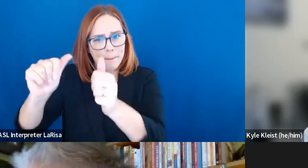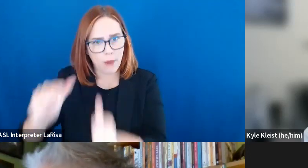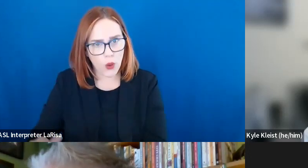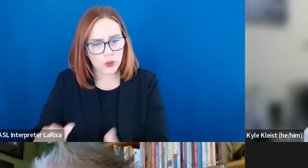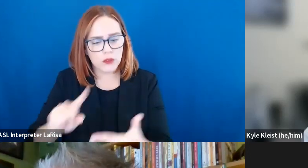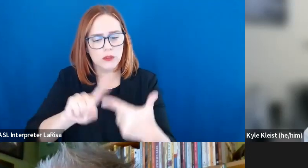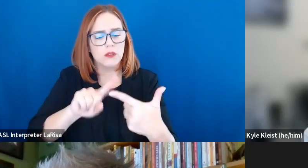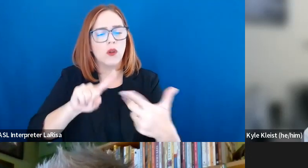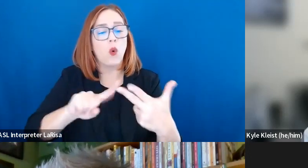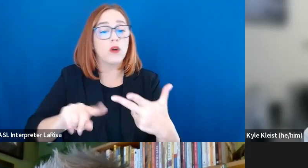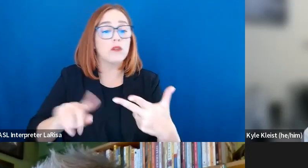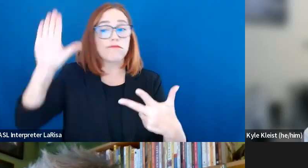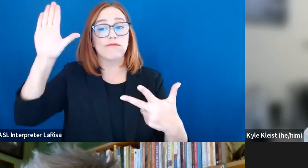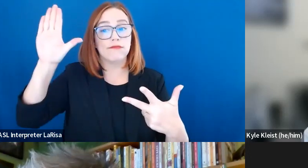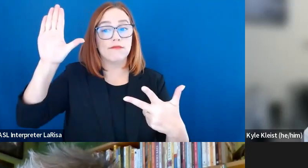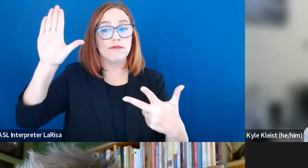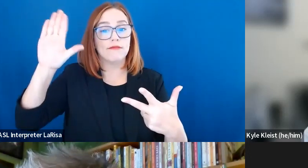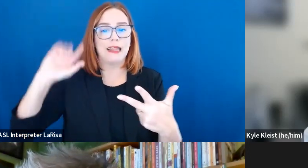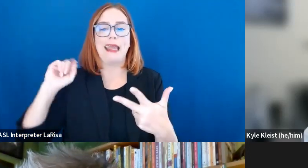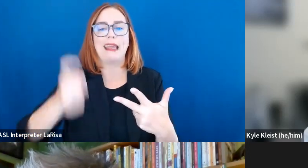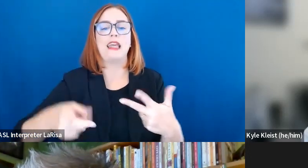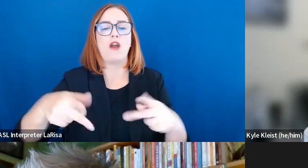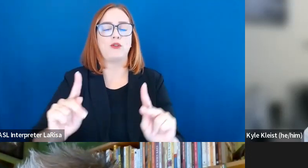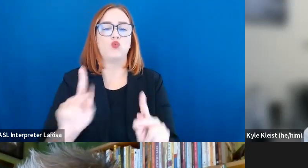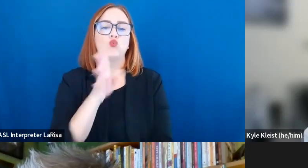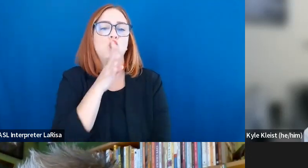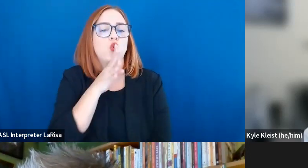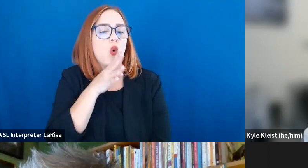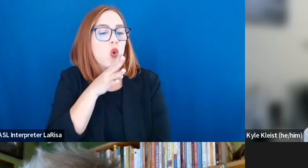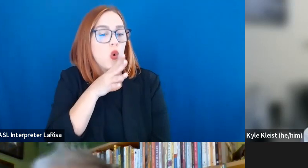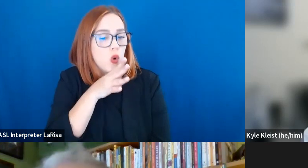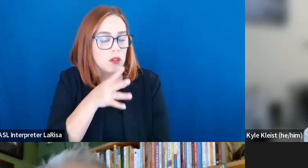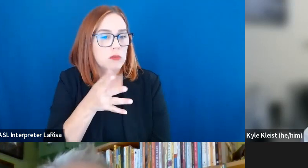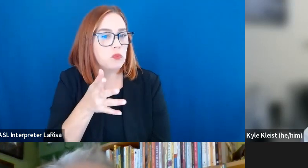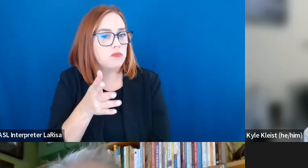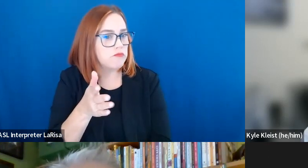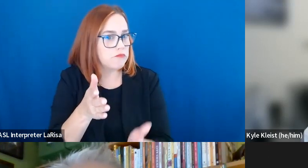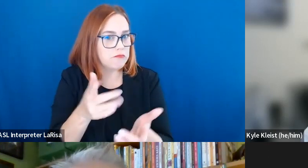to unmute to ask or answer any questions during today's sessions.